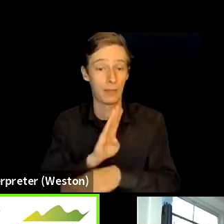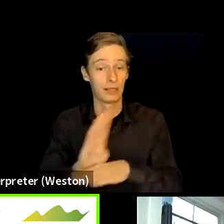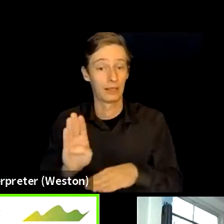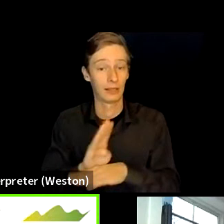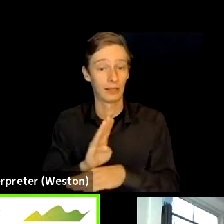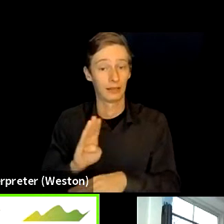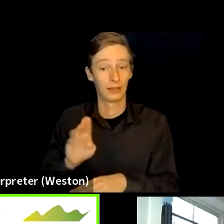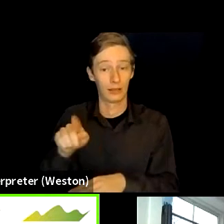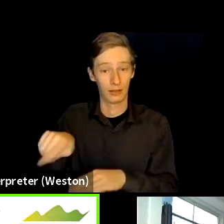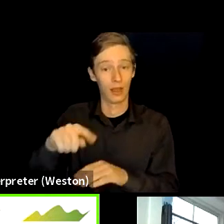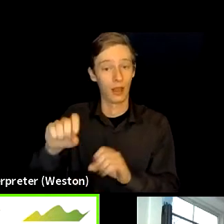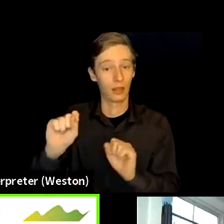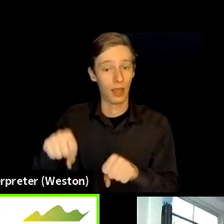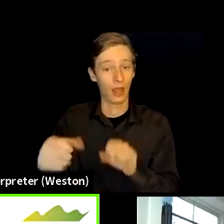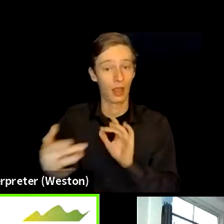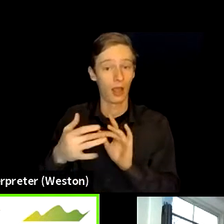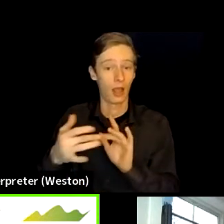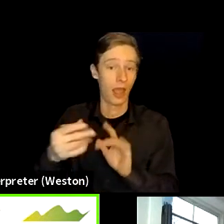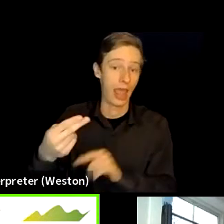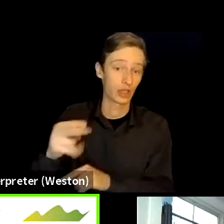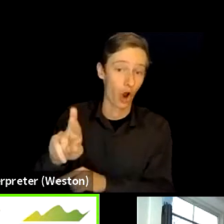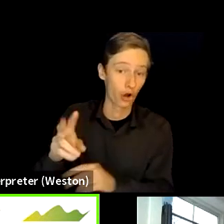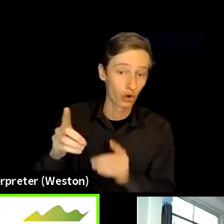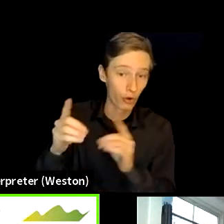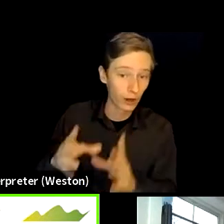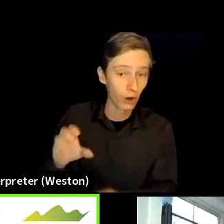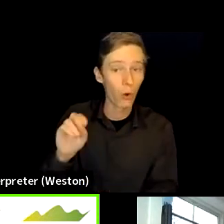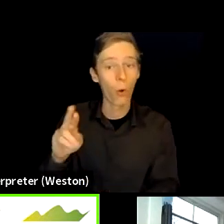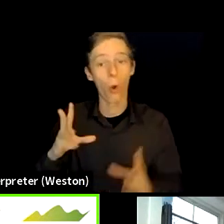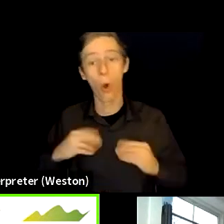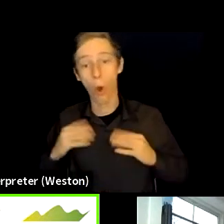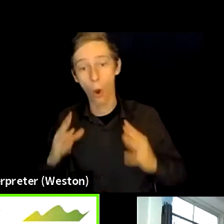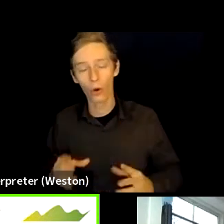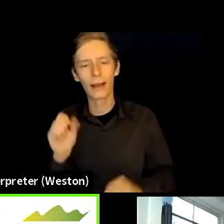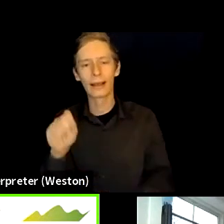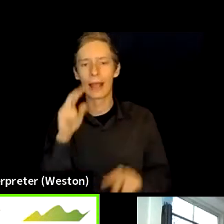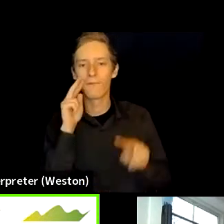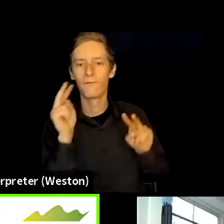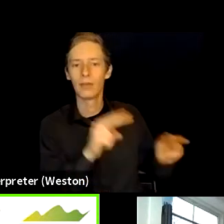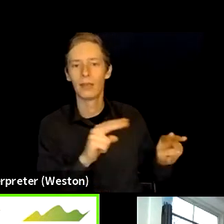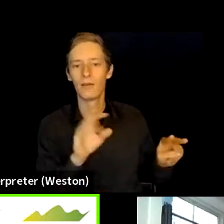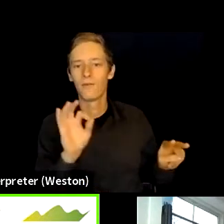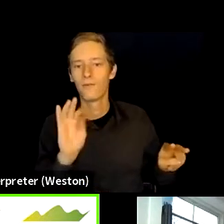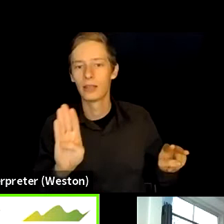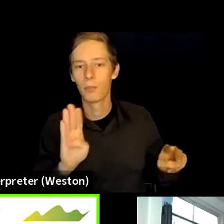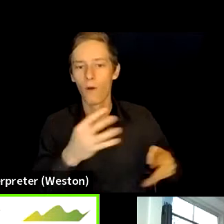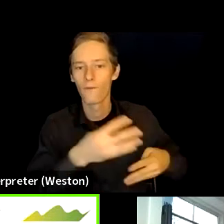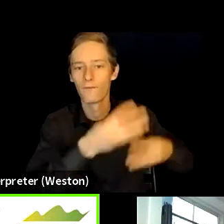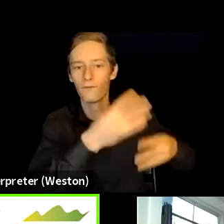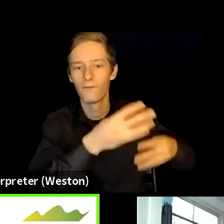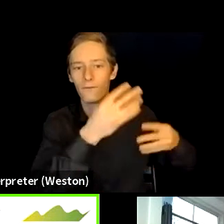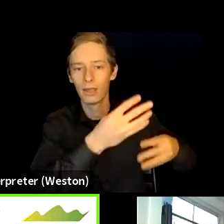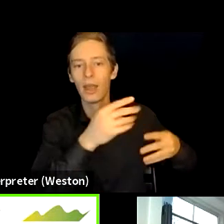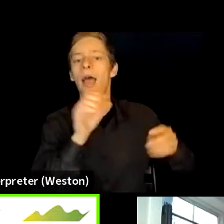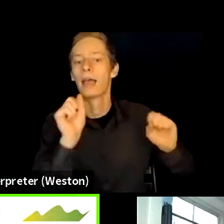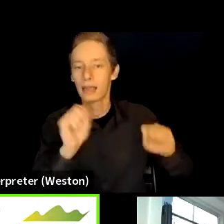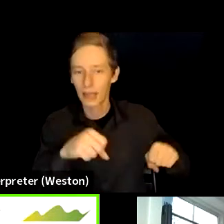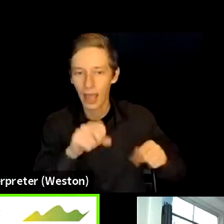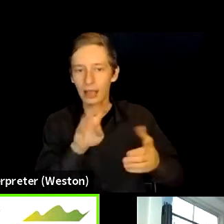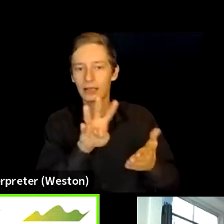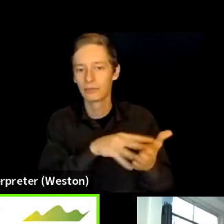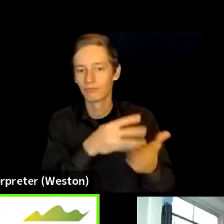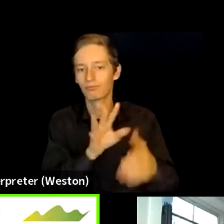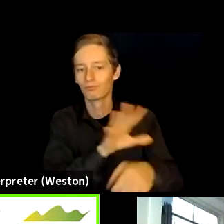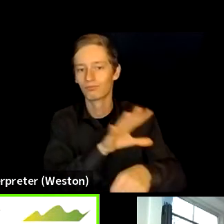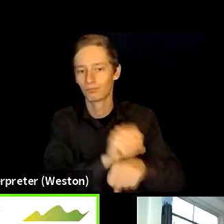director or business owner themselves is able to interface with me directly and sign up their employees through block scheduling. We've also worked with